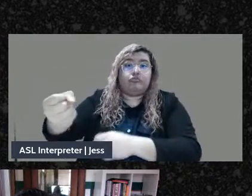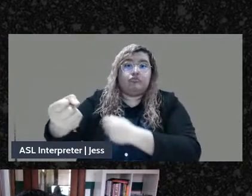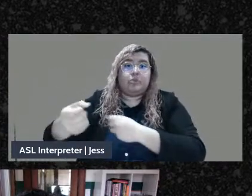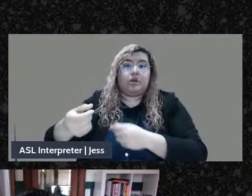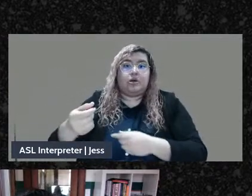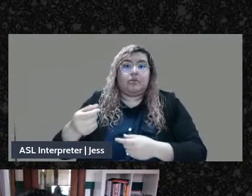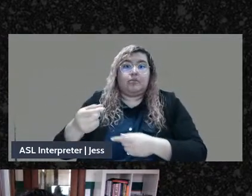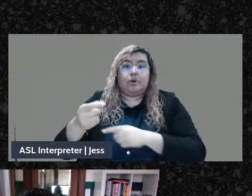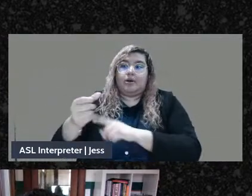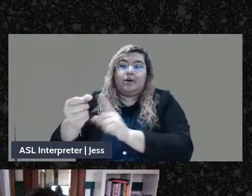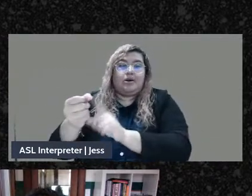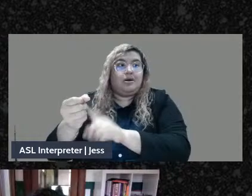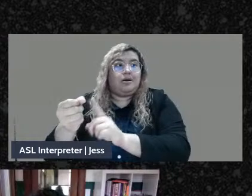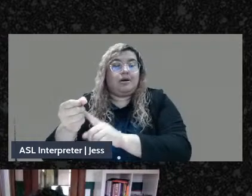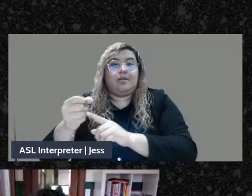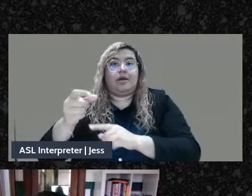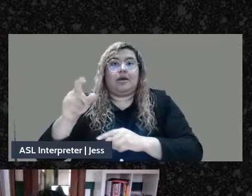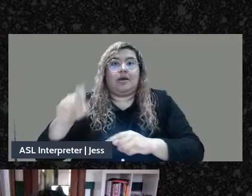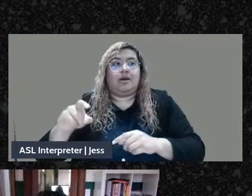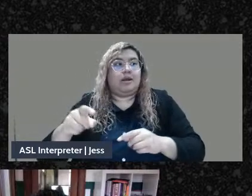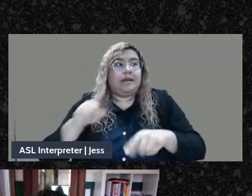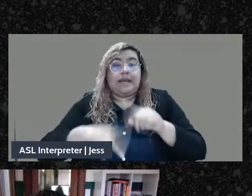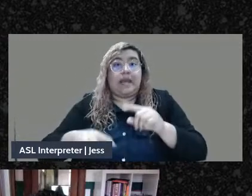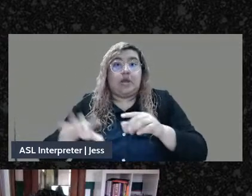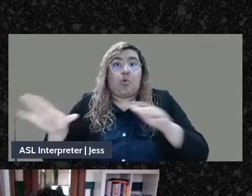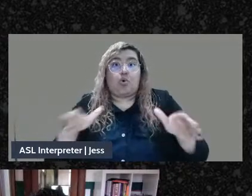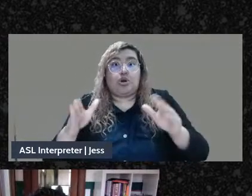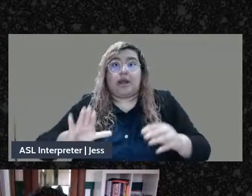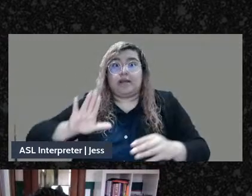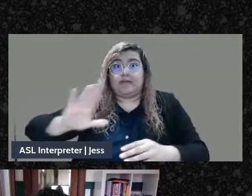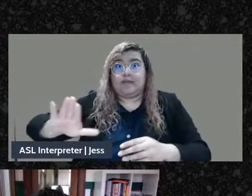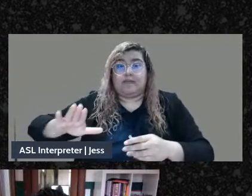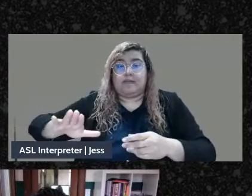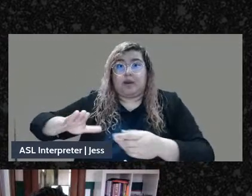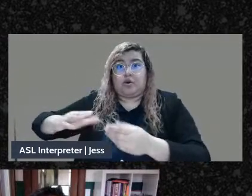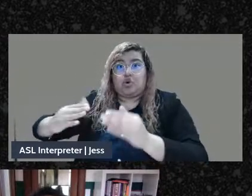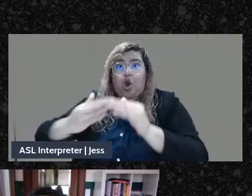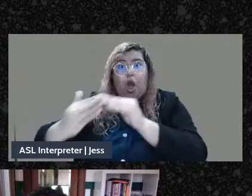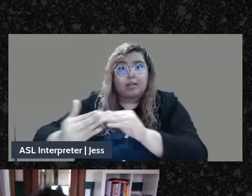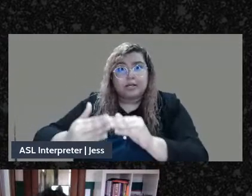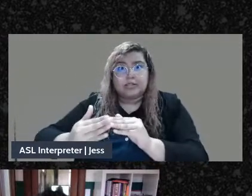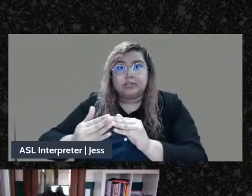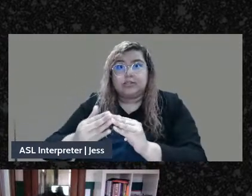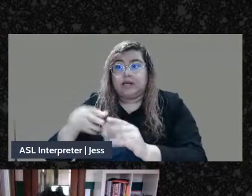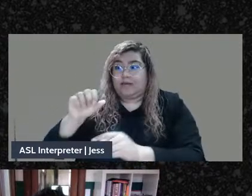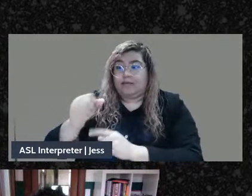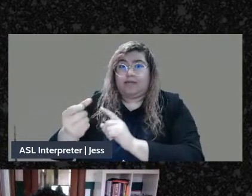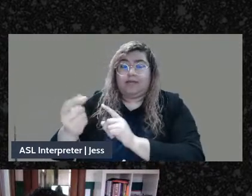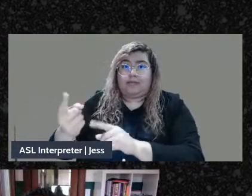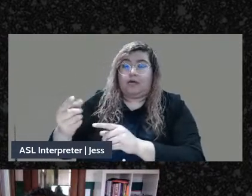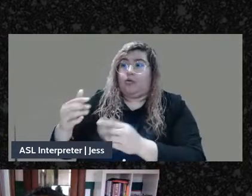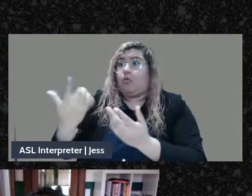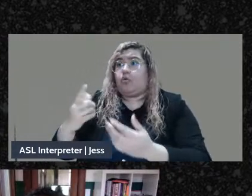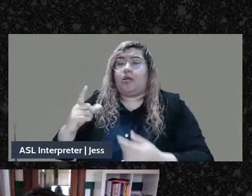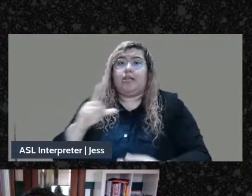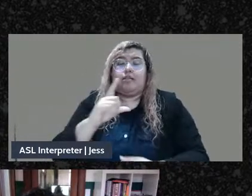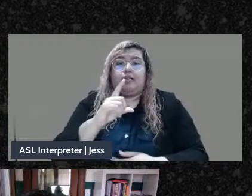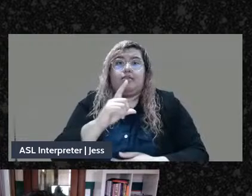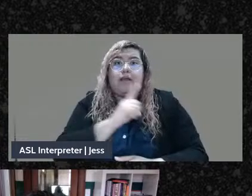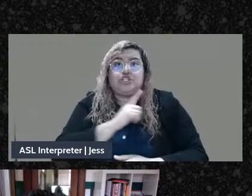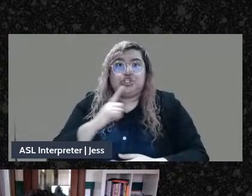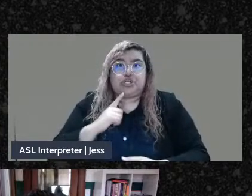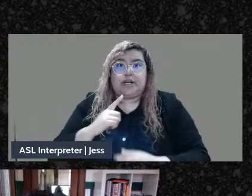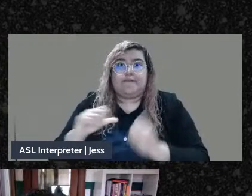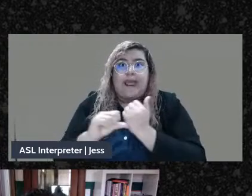they can't organize literally their own workplace, like their own colleagues or other legislative aides, or to bring folks on